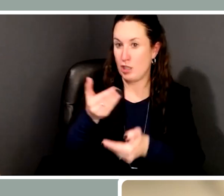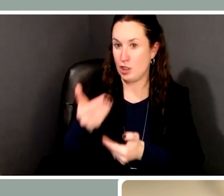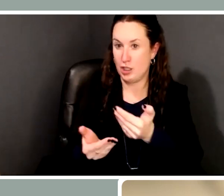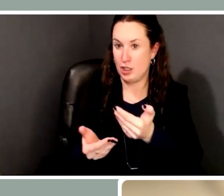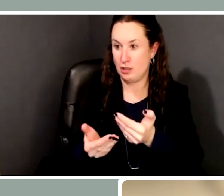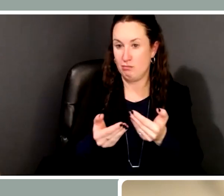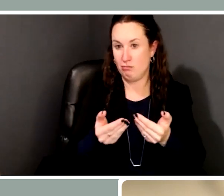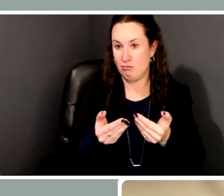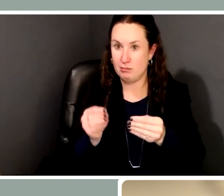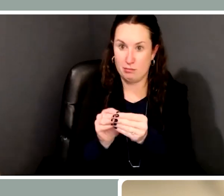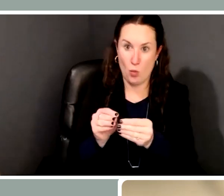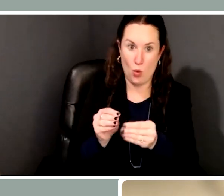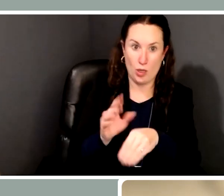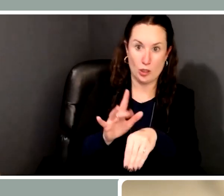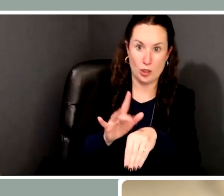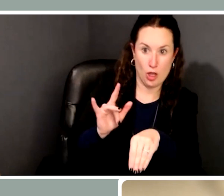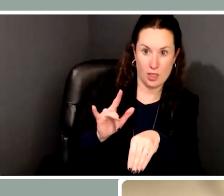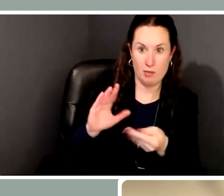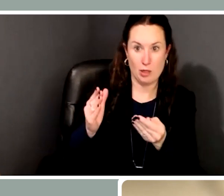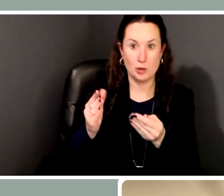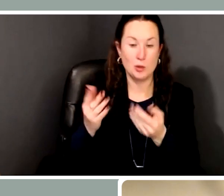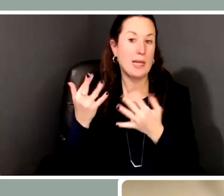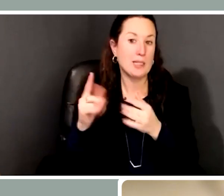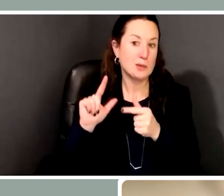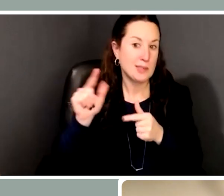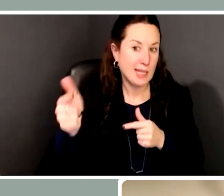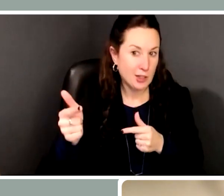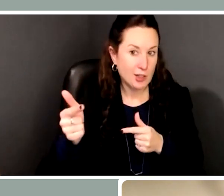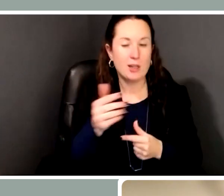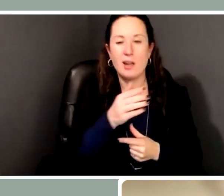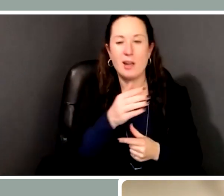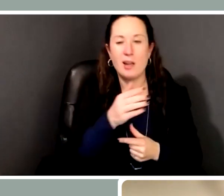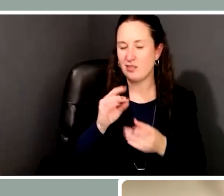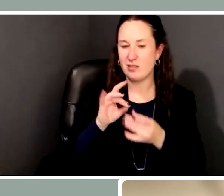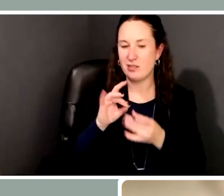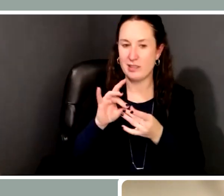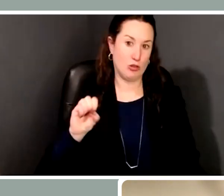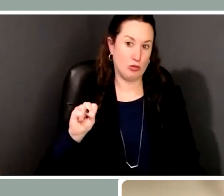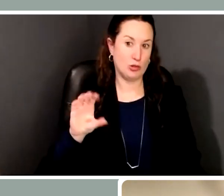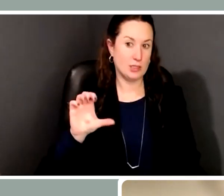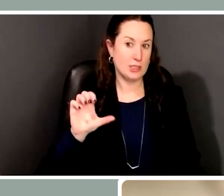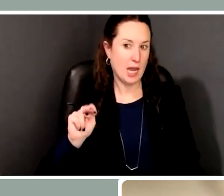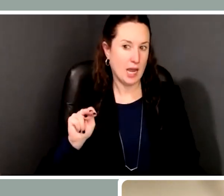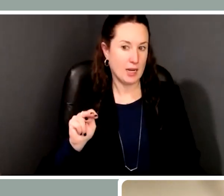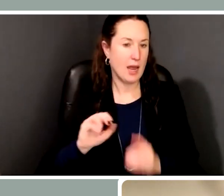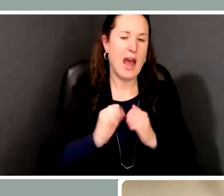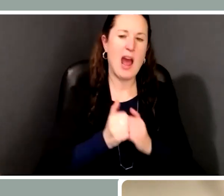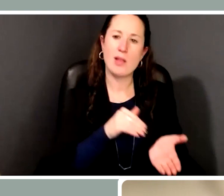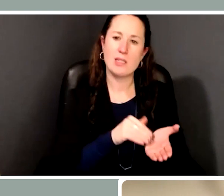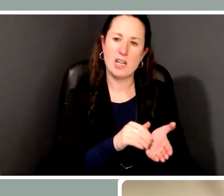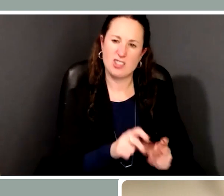And in addition to scans, what other ways might a doctor be looking for a progression?